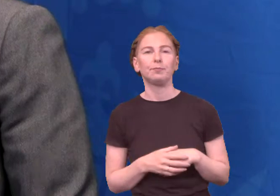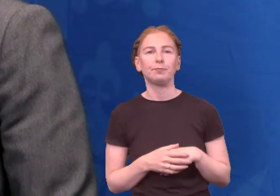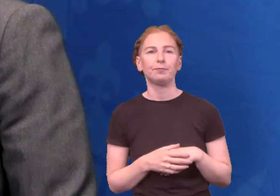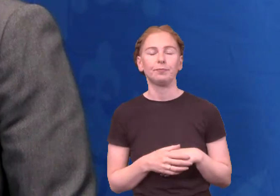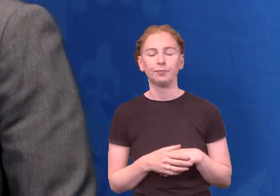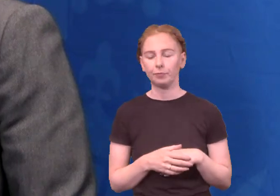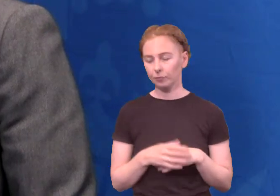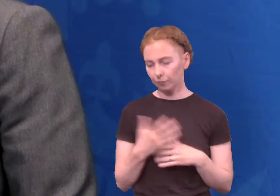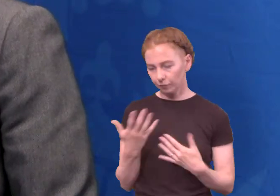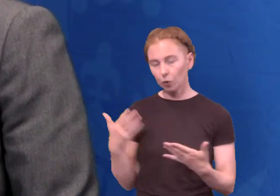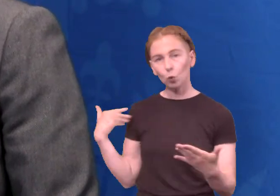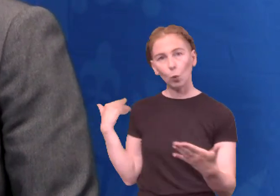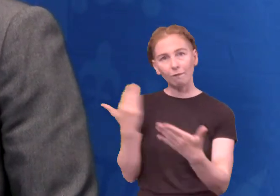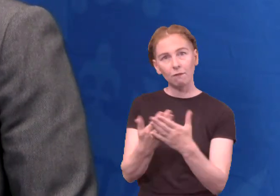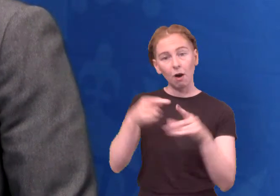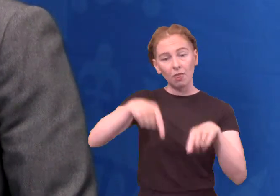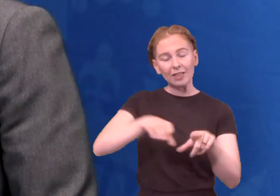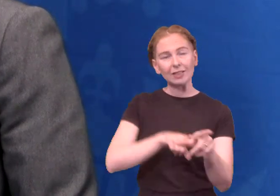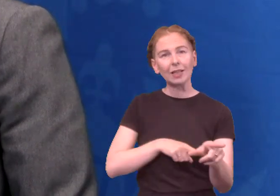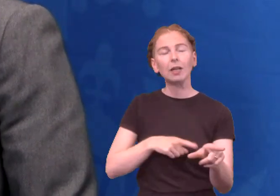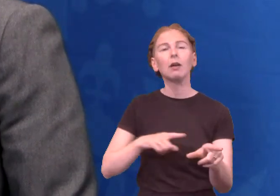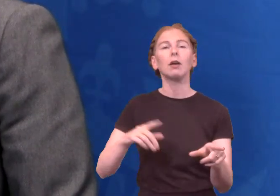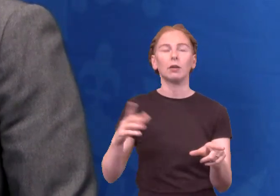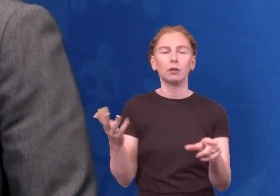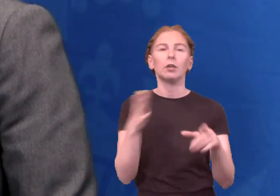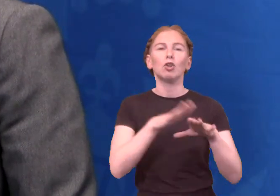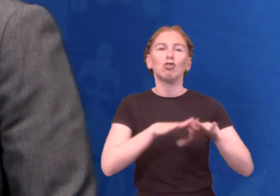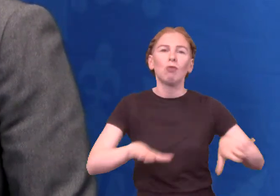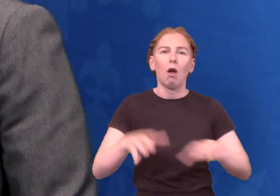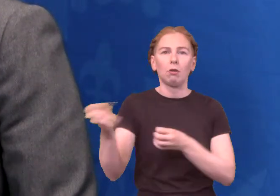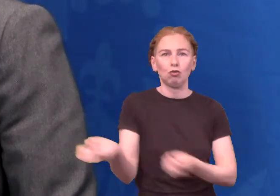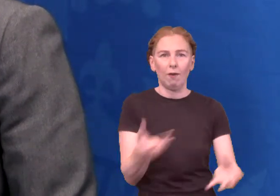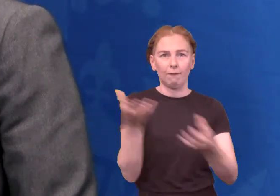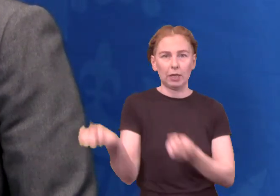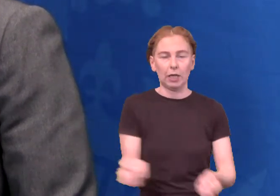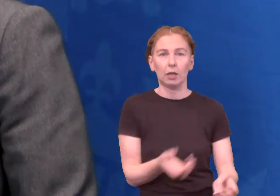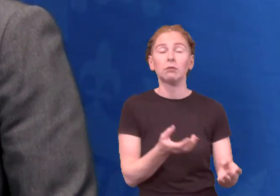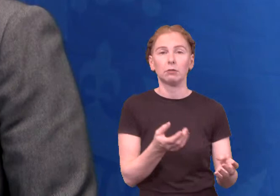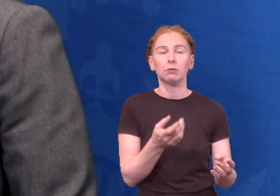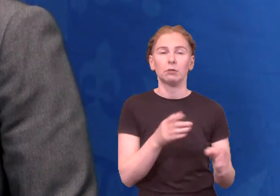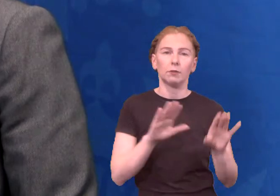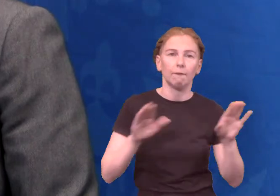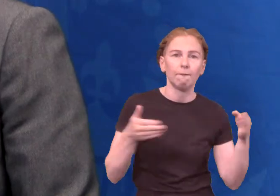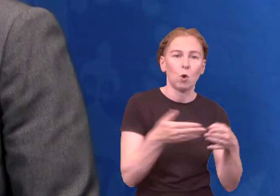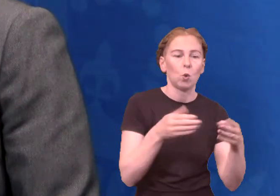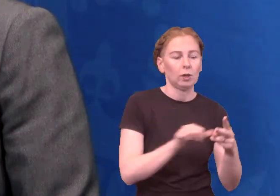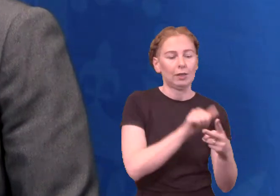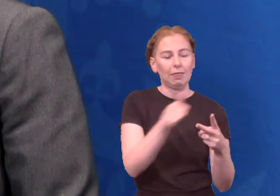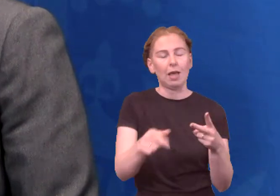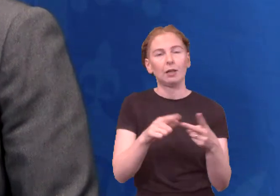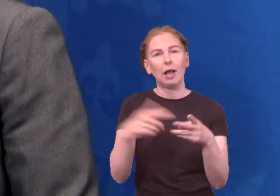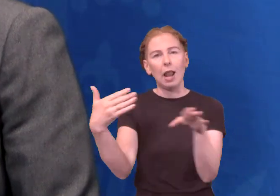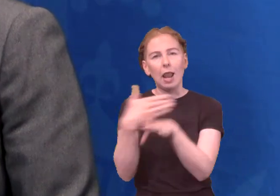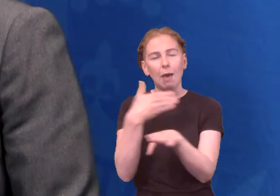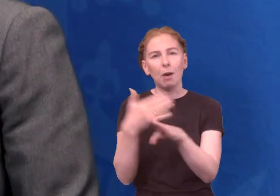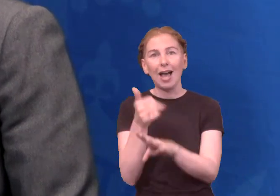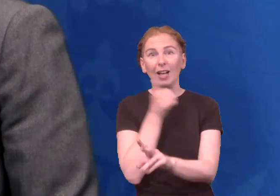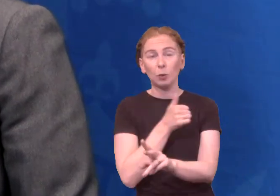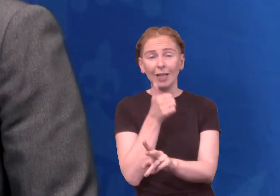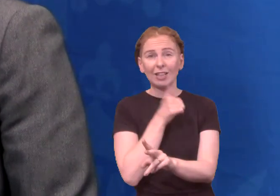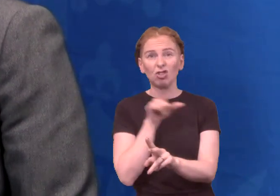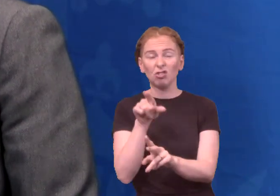for child trafficking. That was the last one. Labour, exploitation, and servitude, and then we have one coming up in